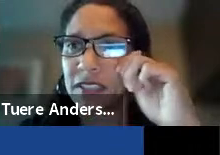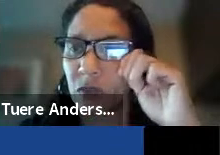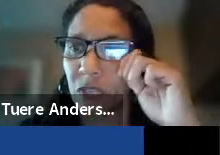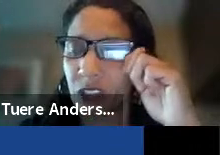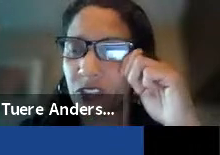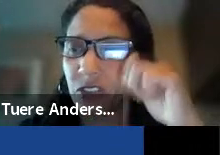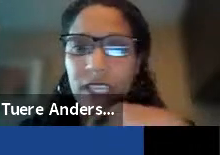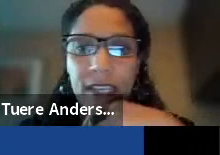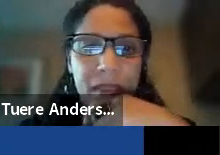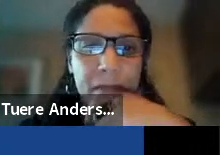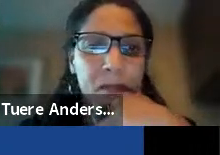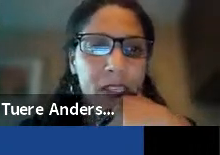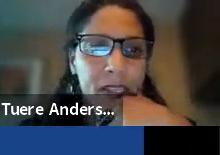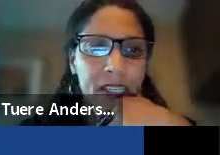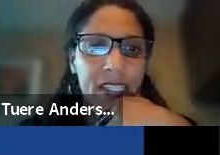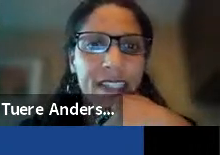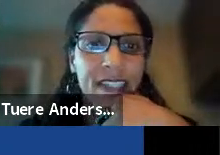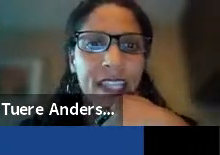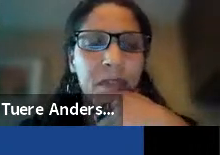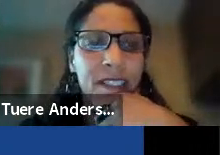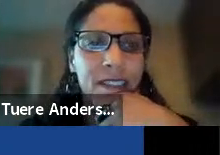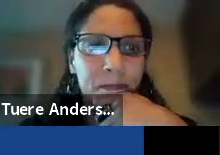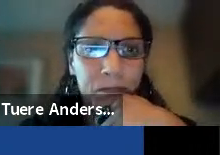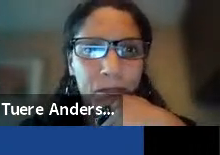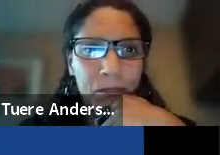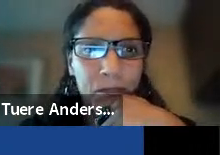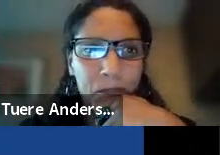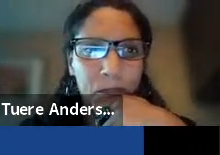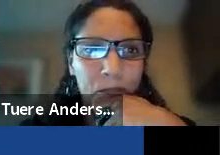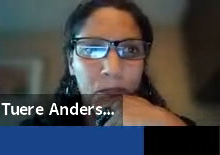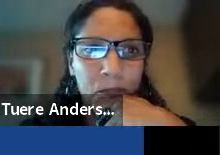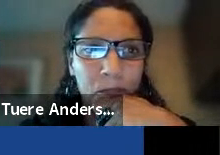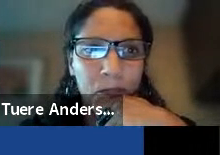inform us as we launch our campaign. Next slide, please.